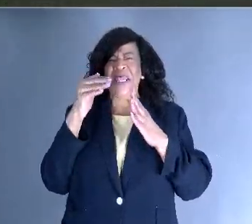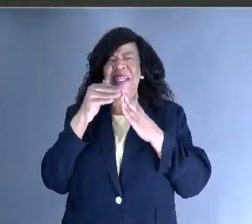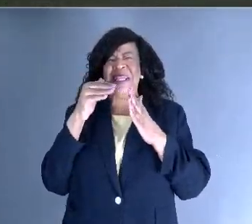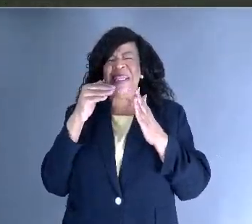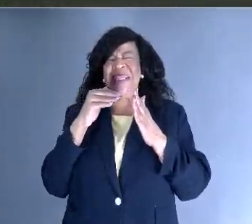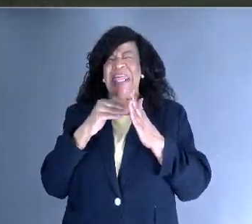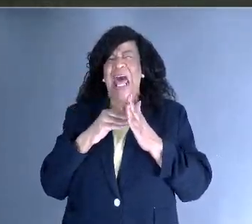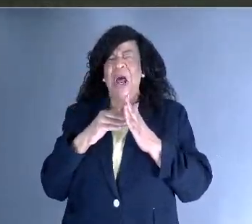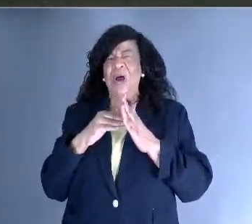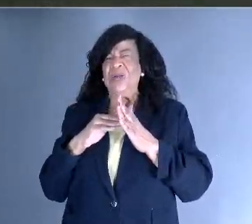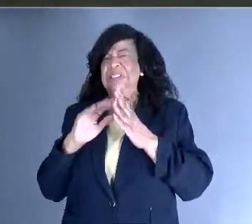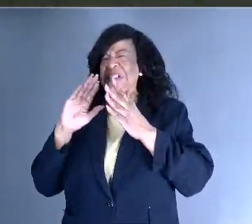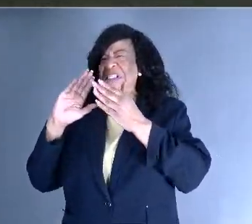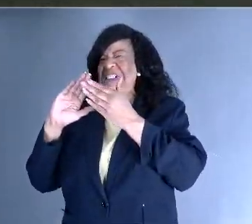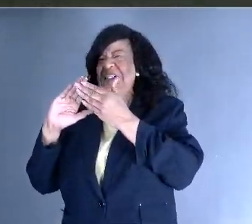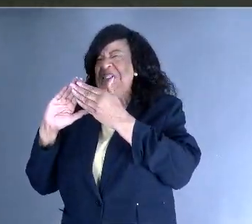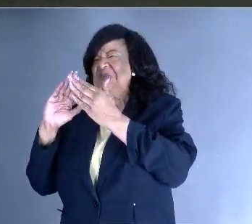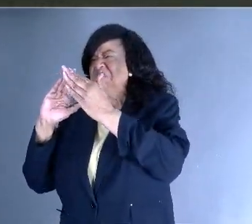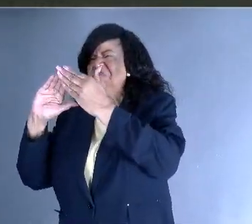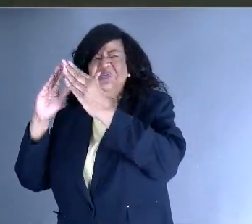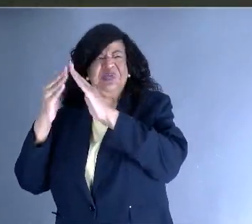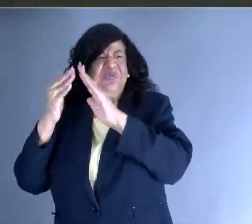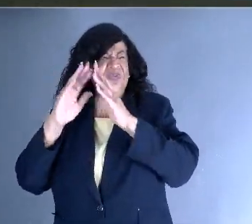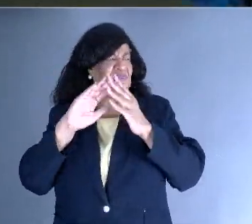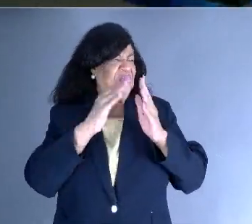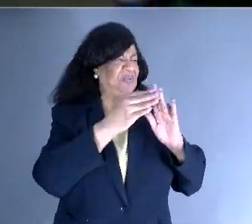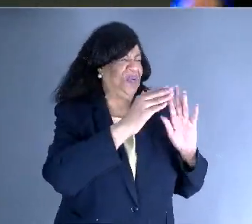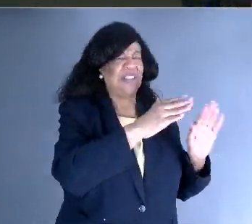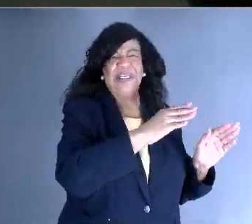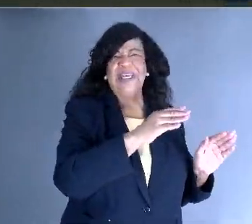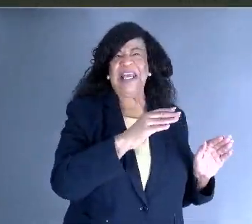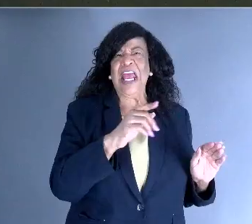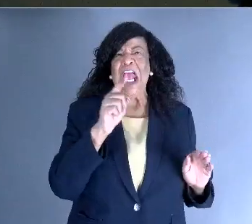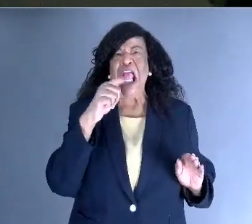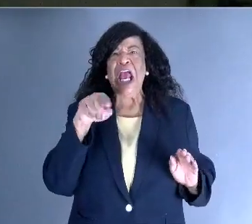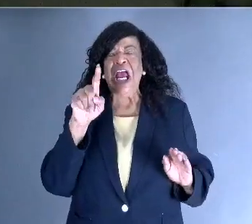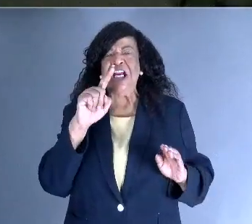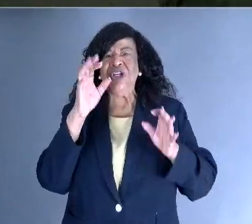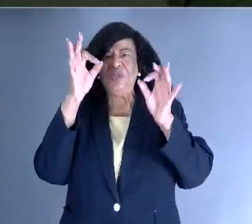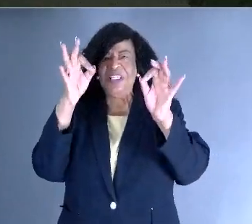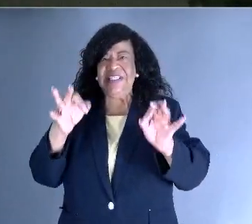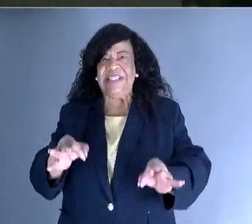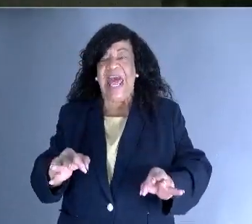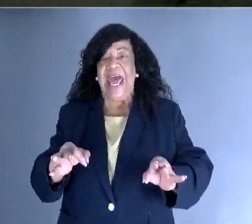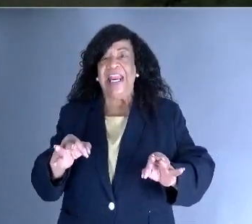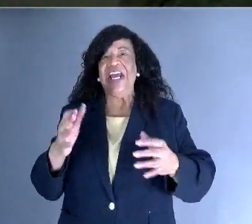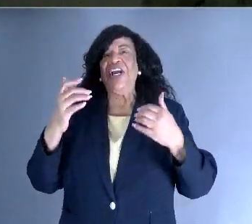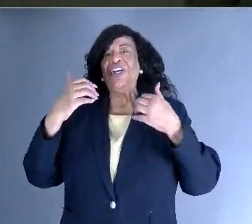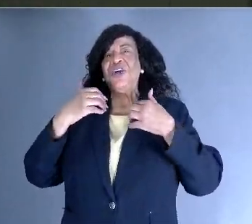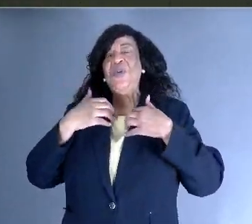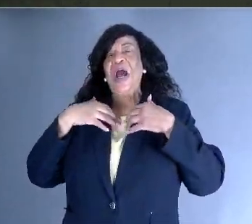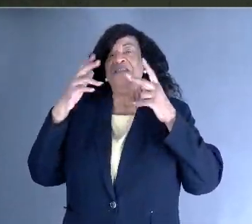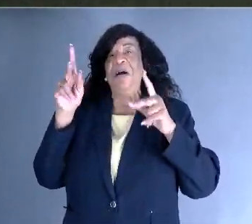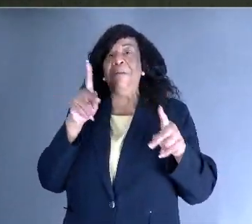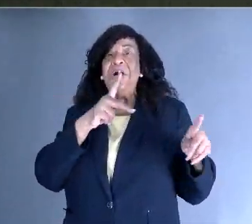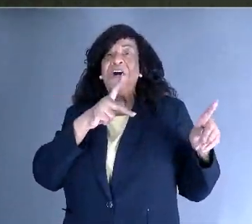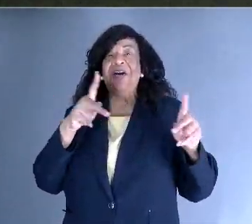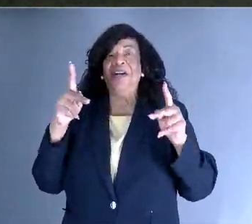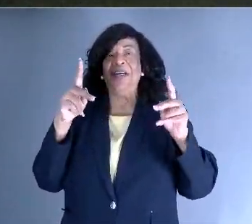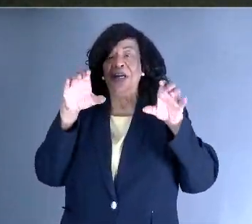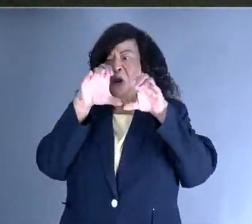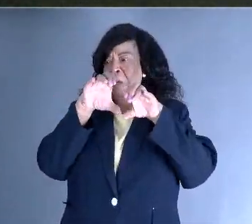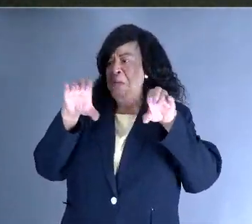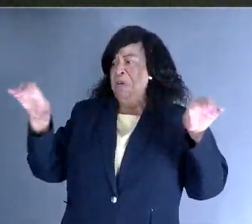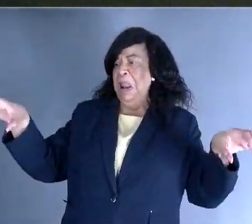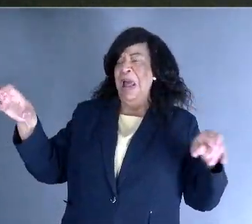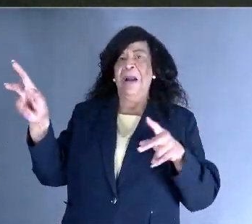neighborhoods and you will determine that you are going to host a block party but the block party would be a house of prayer